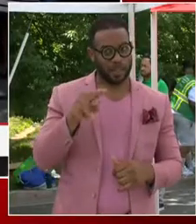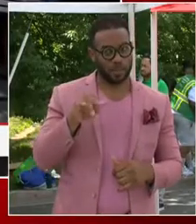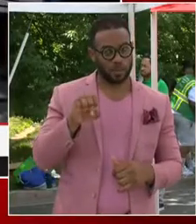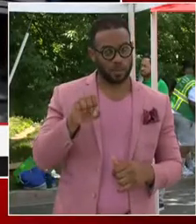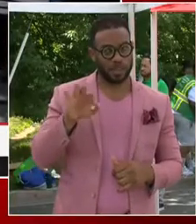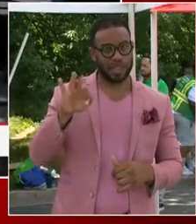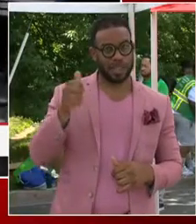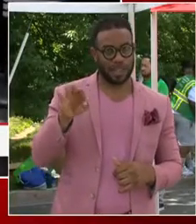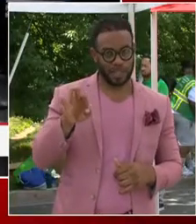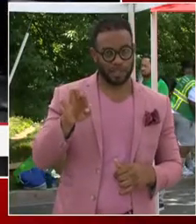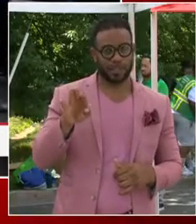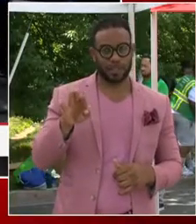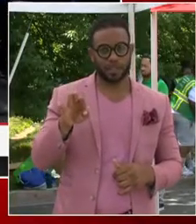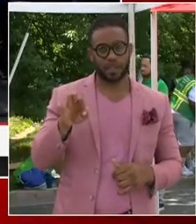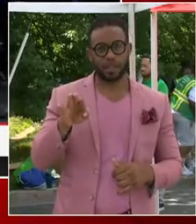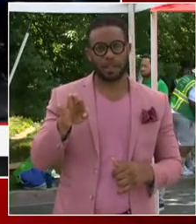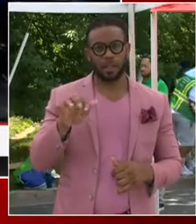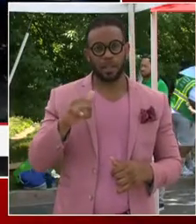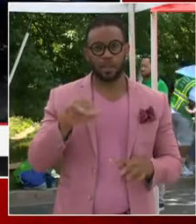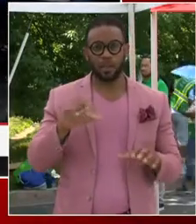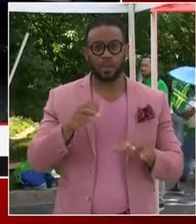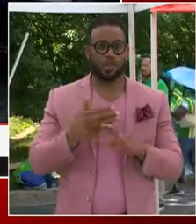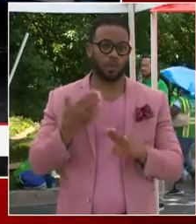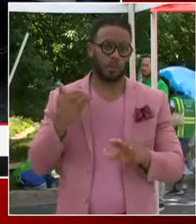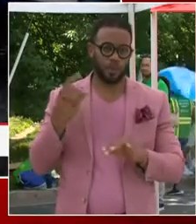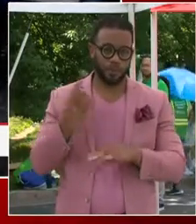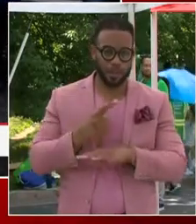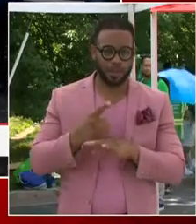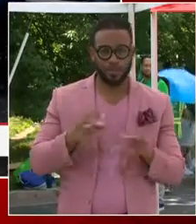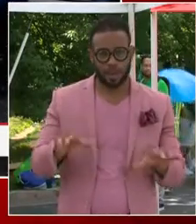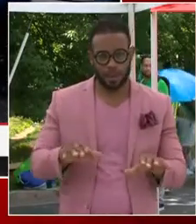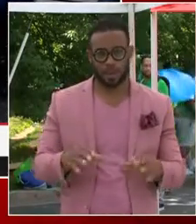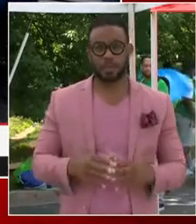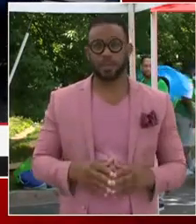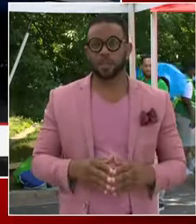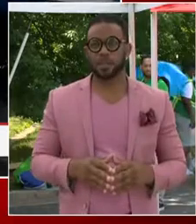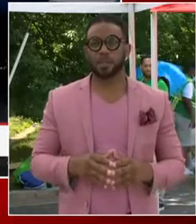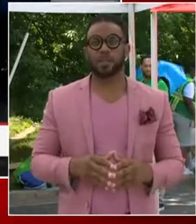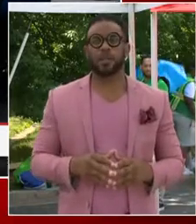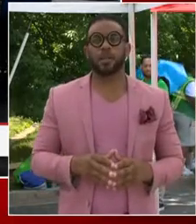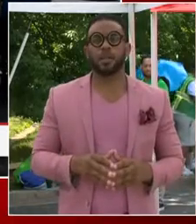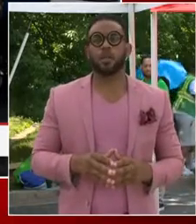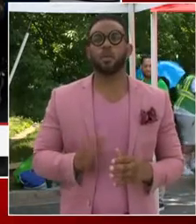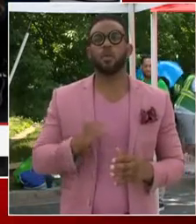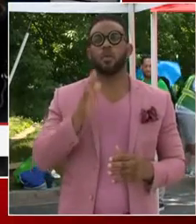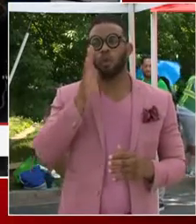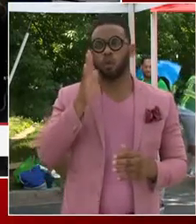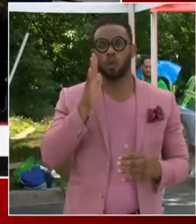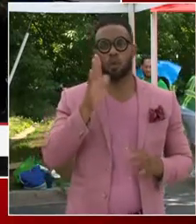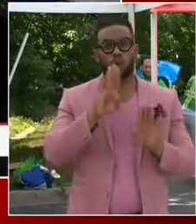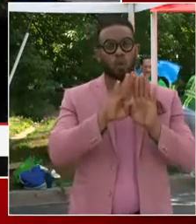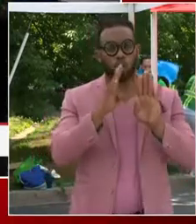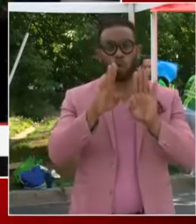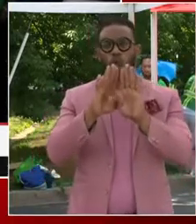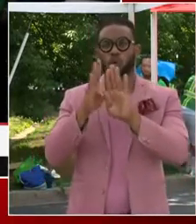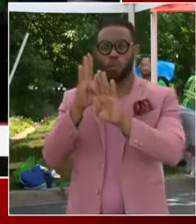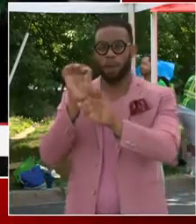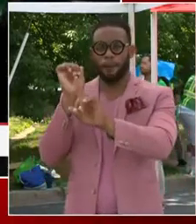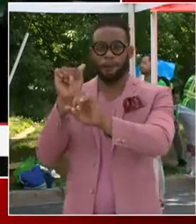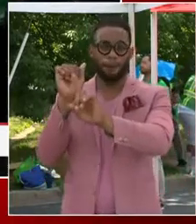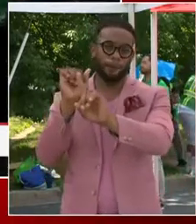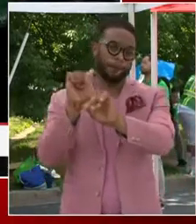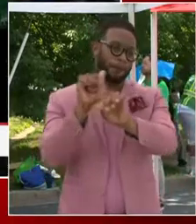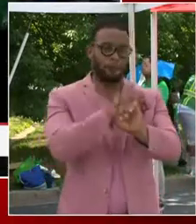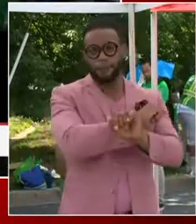the 19th. And as we've done for previous days of action, we are going to go door to door and knock